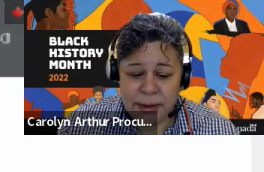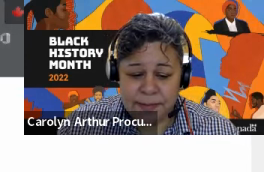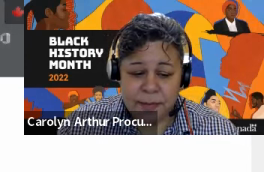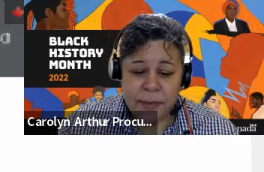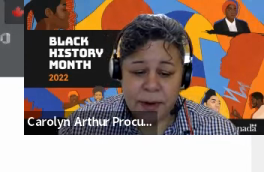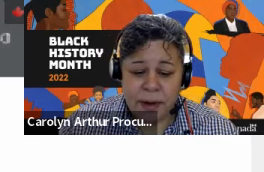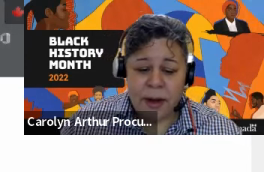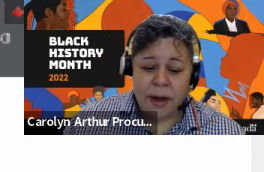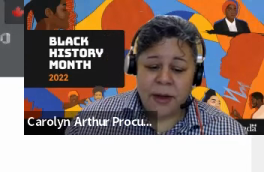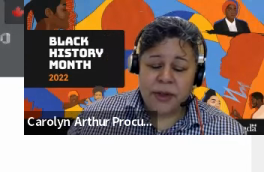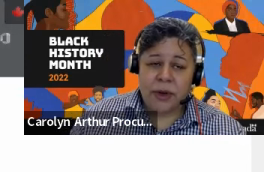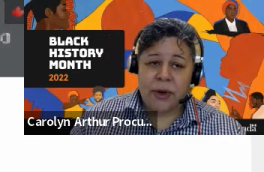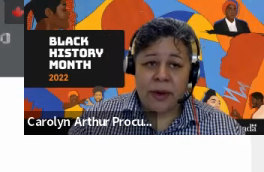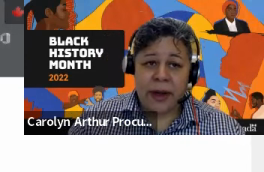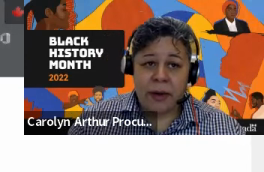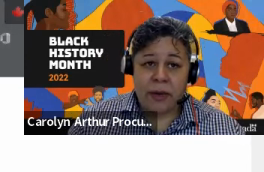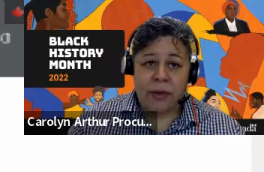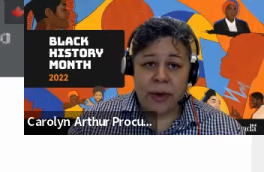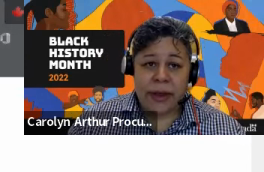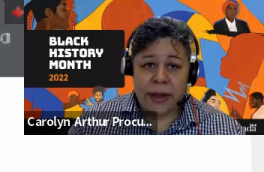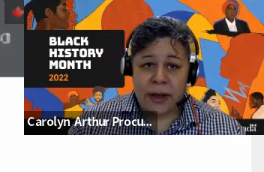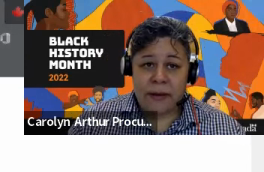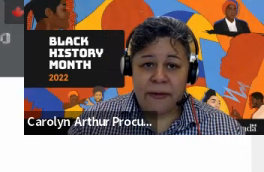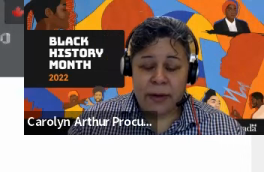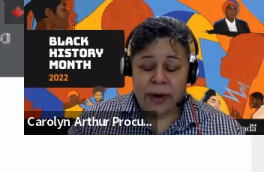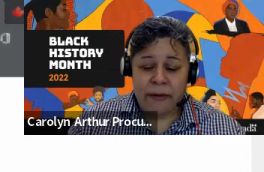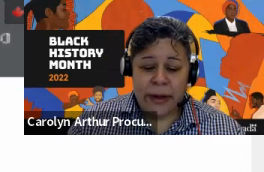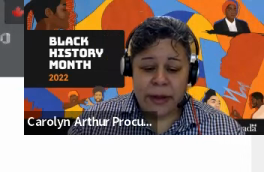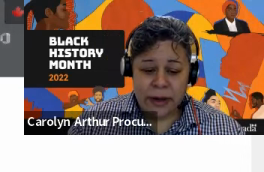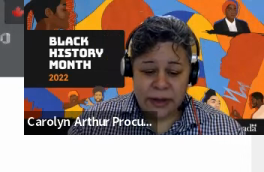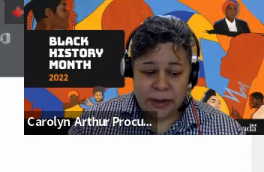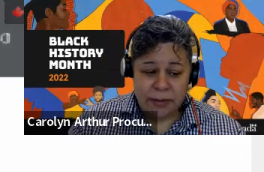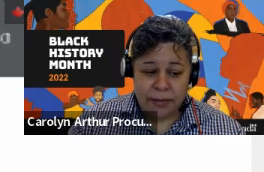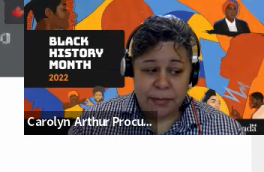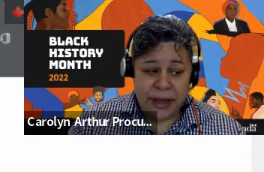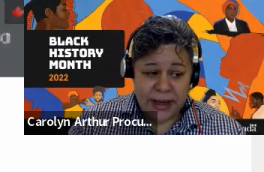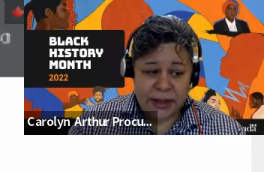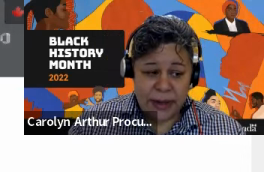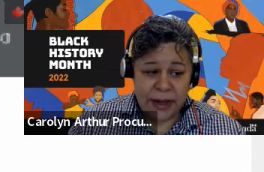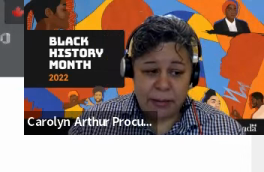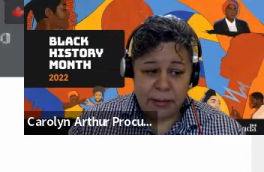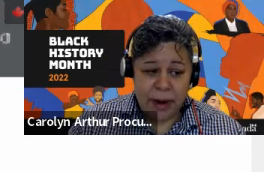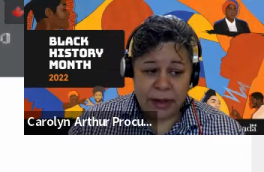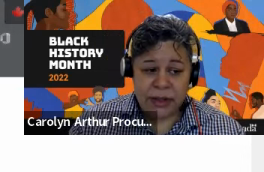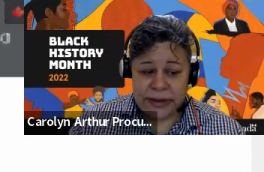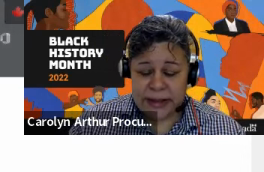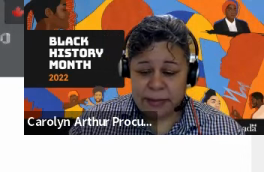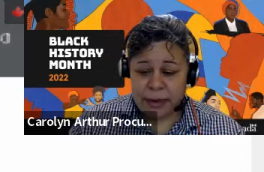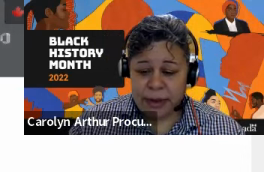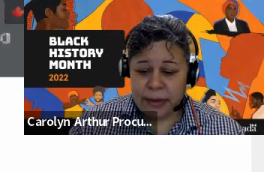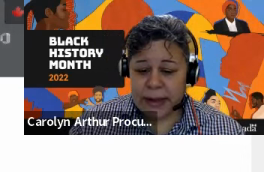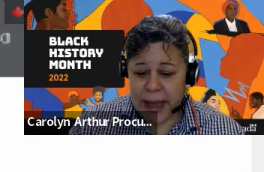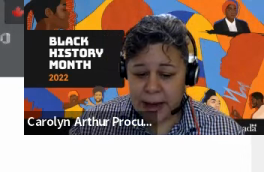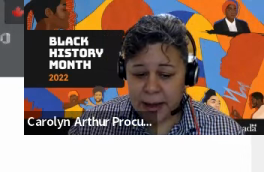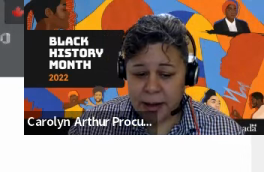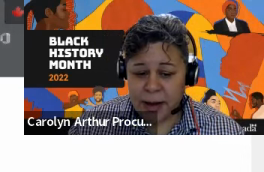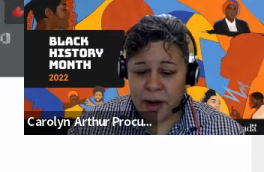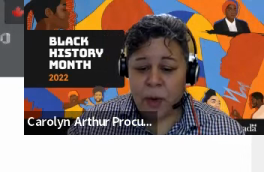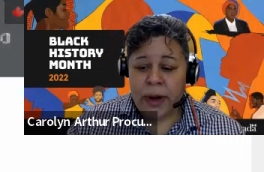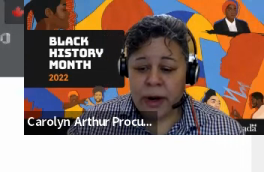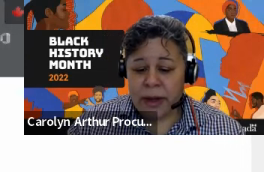departments. So within the federal government, there's PSP, Public Services and Procurement